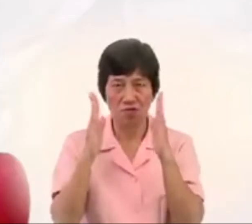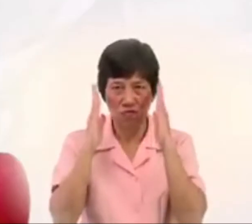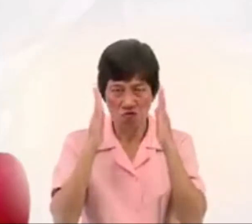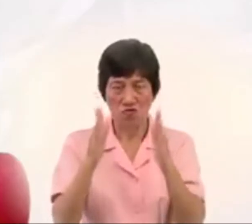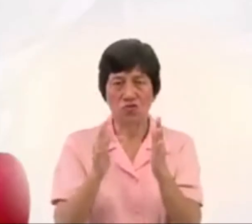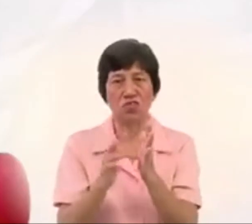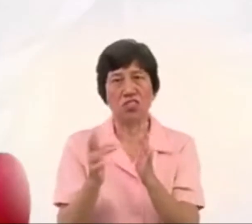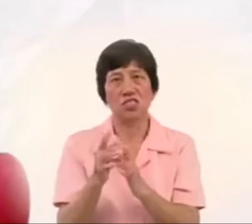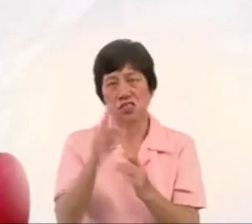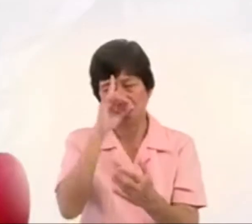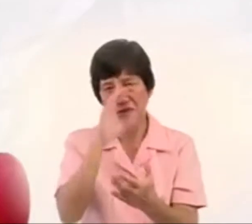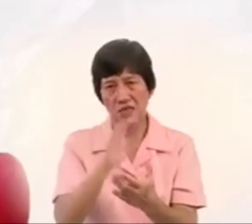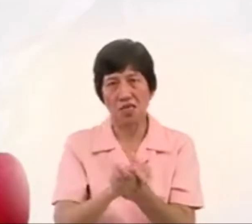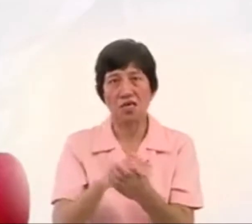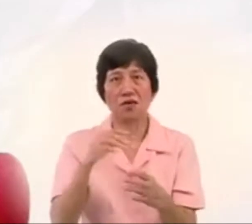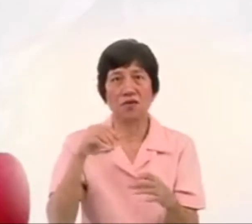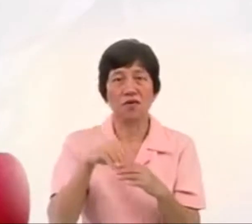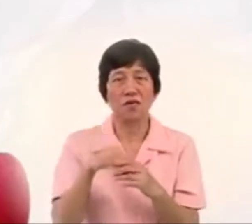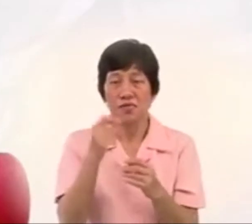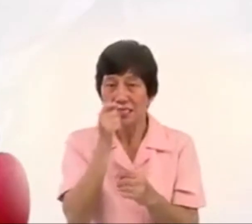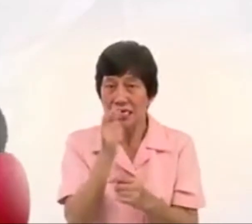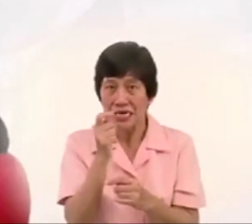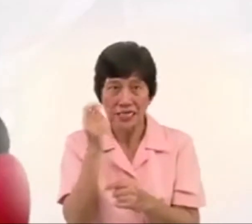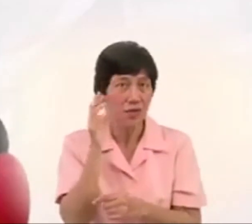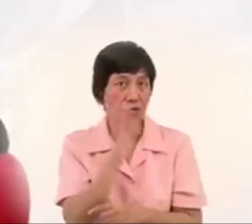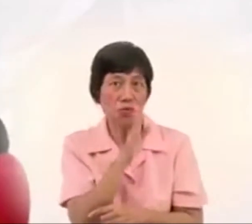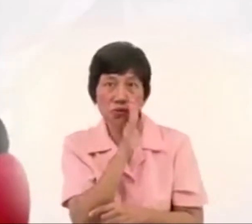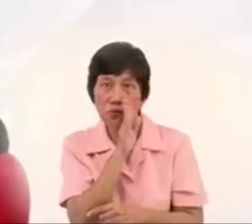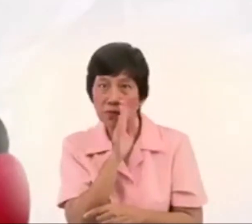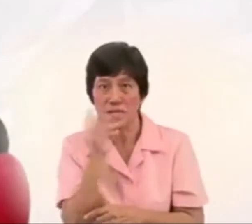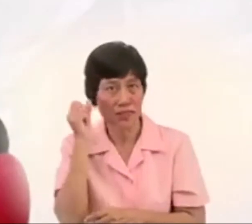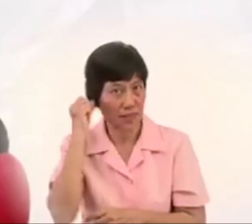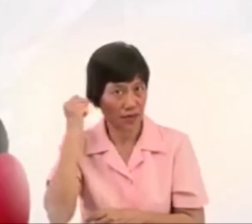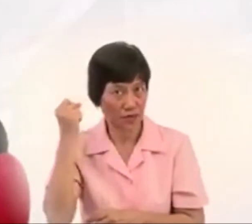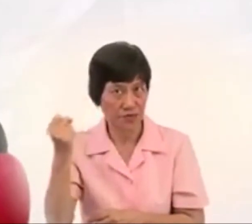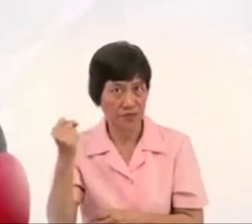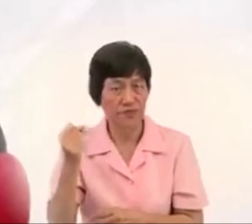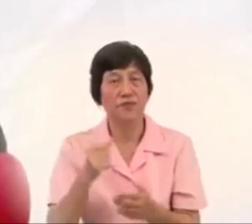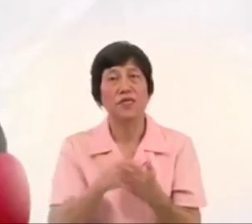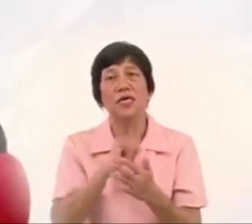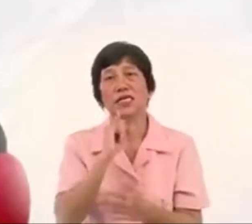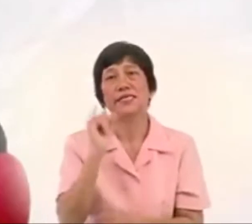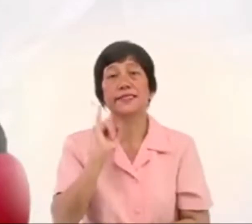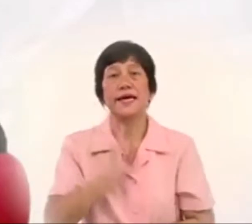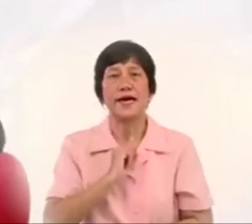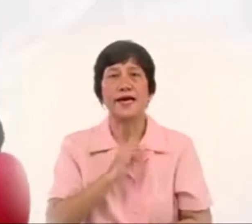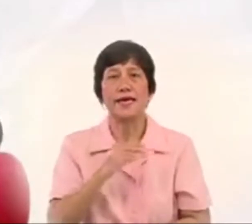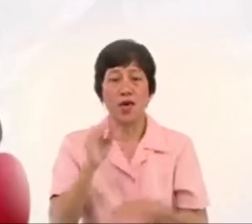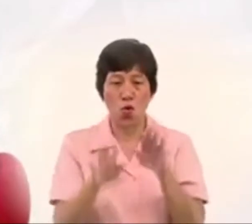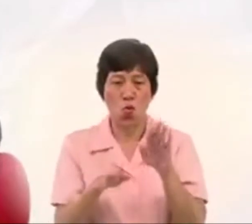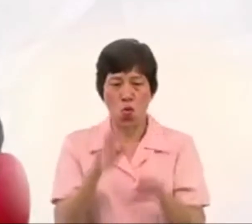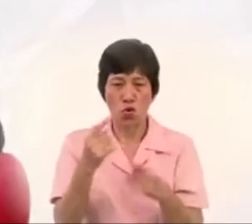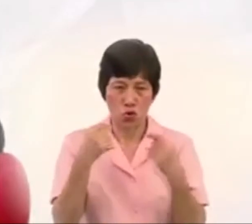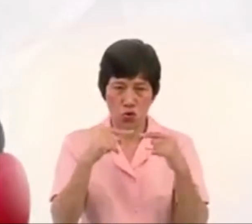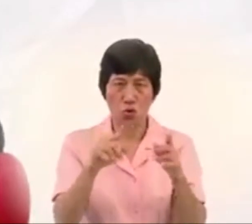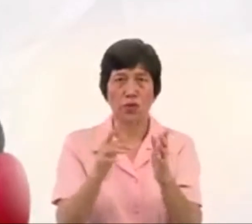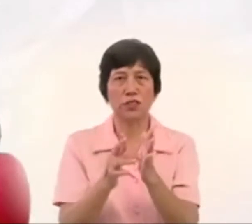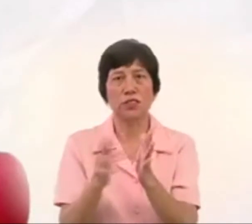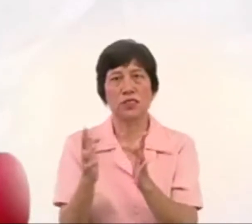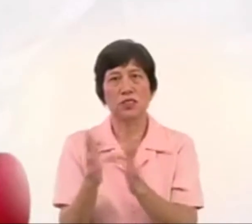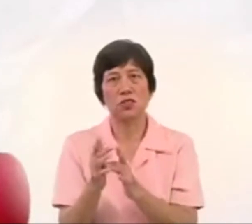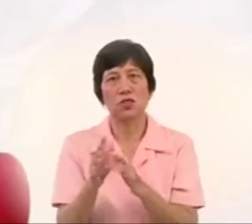him. Believe in this tiny whispering sound. It is I. And walk towards